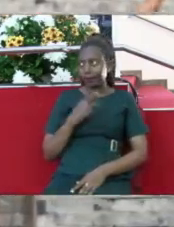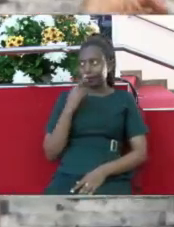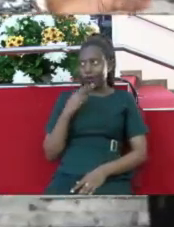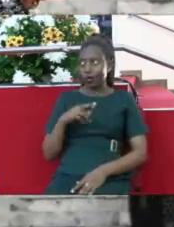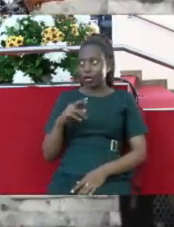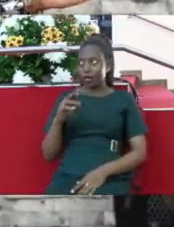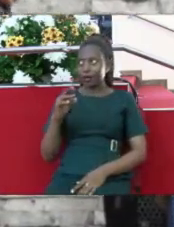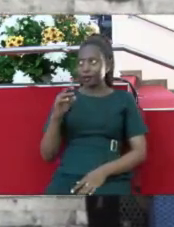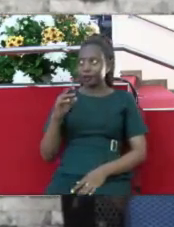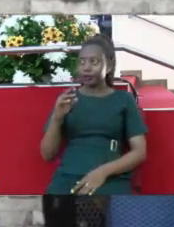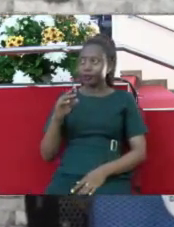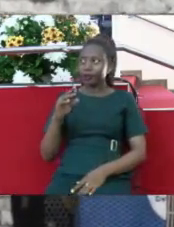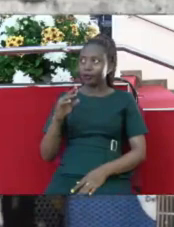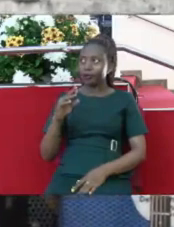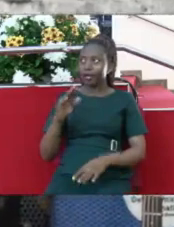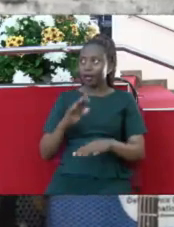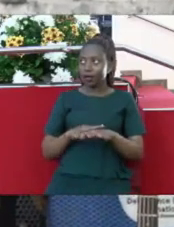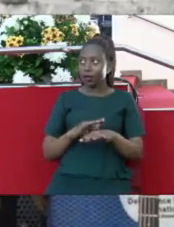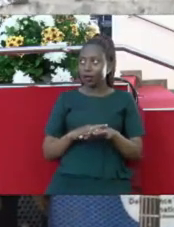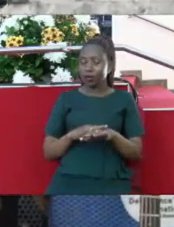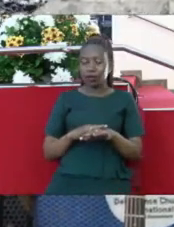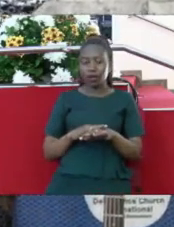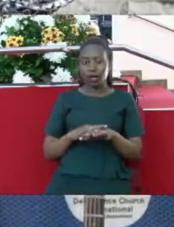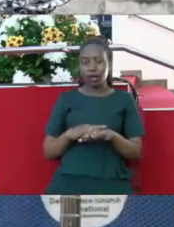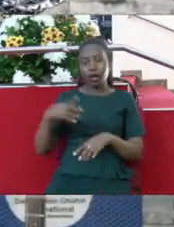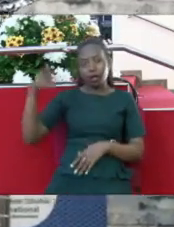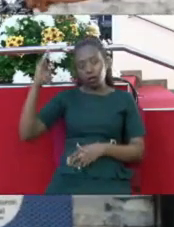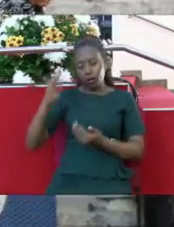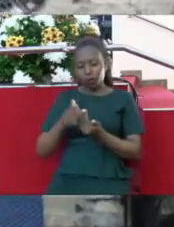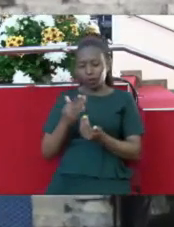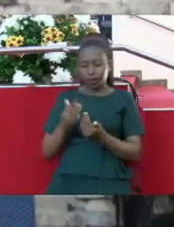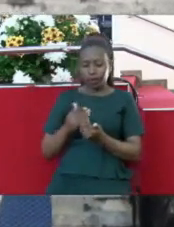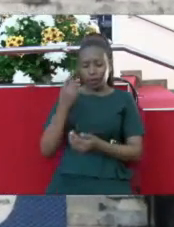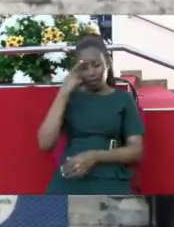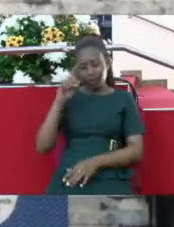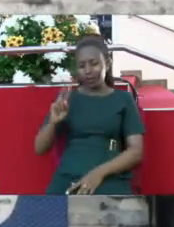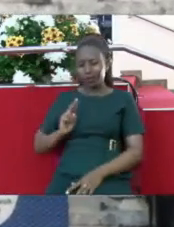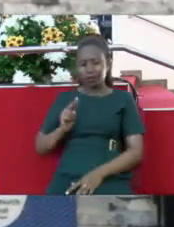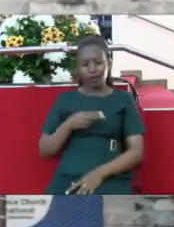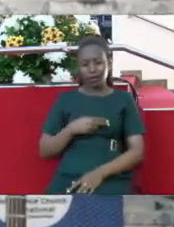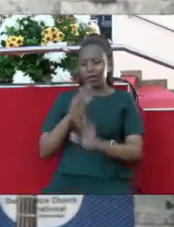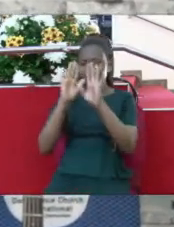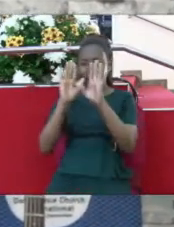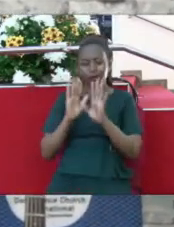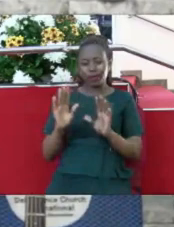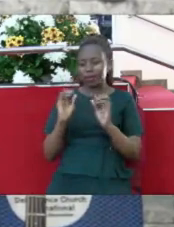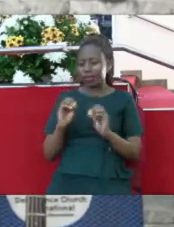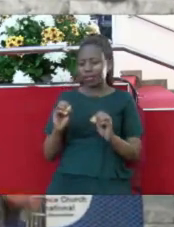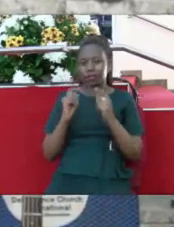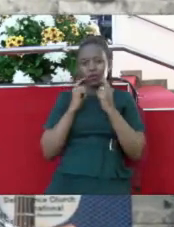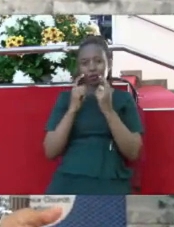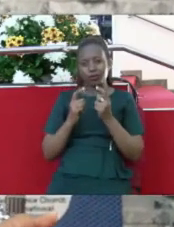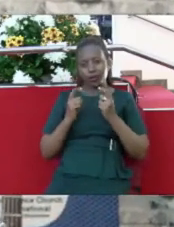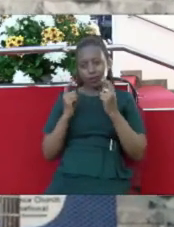Justification simply means that God treats us as if we never sinned. Just as if we never sinned. Kufanyika haki kunamaanisha kwamba Mungu